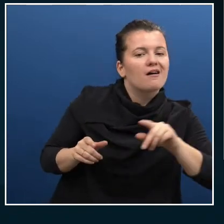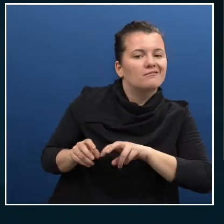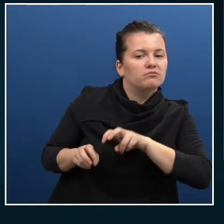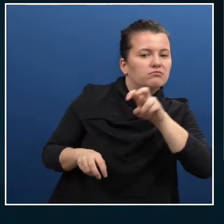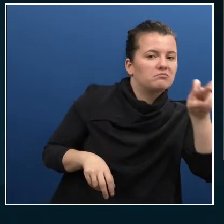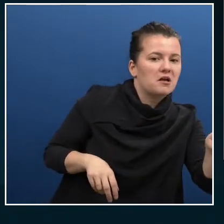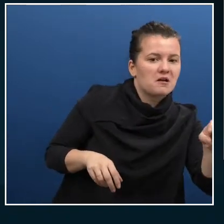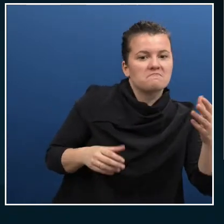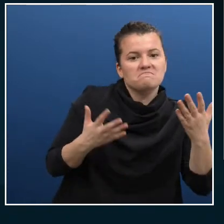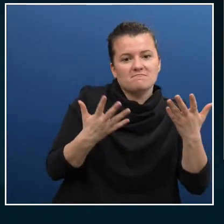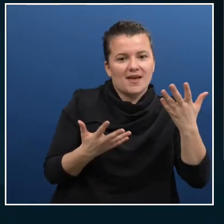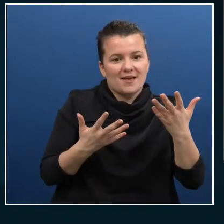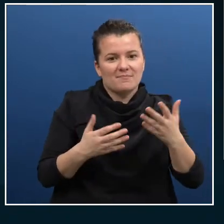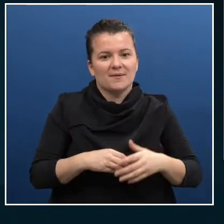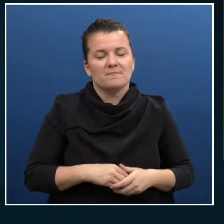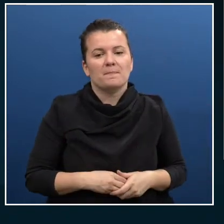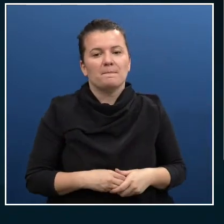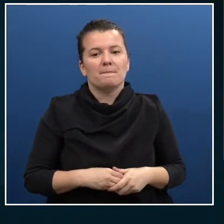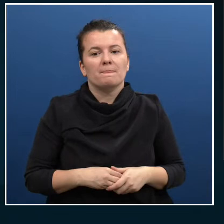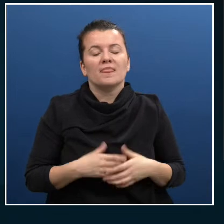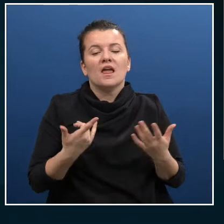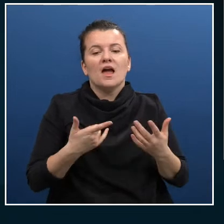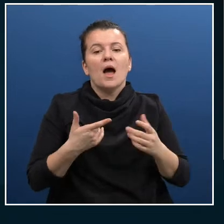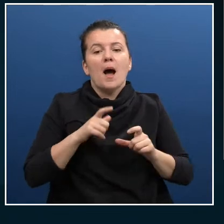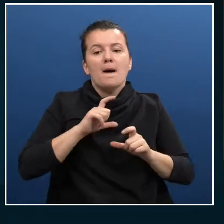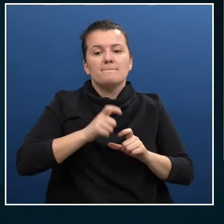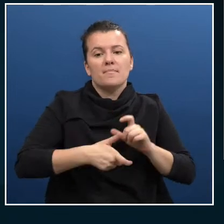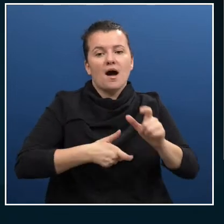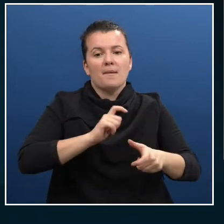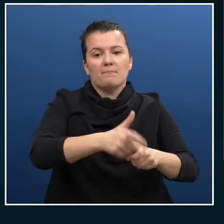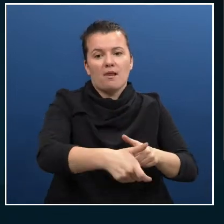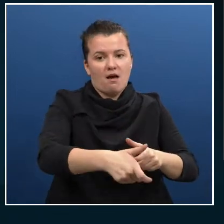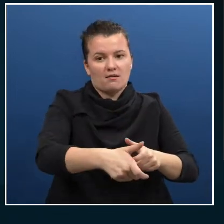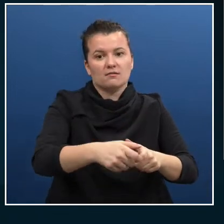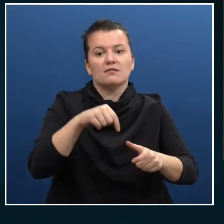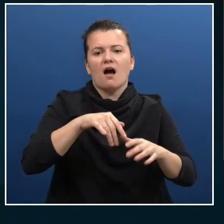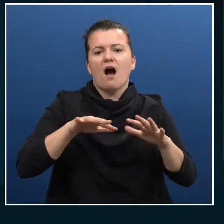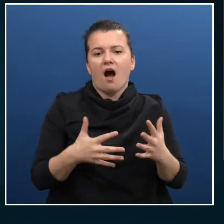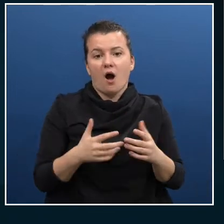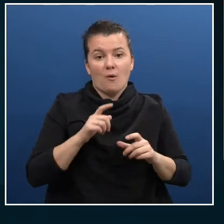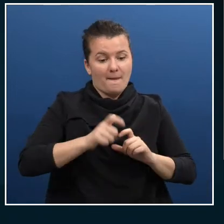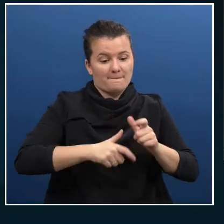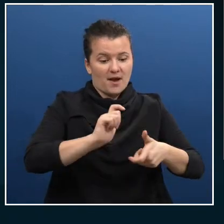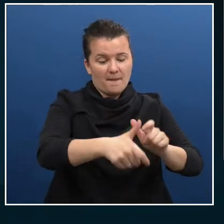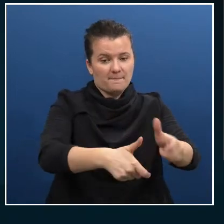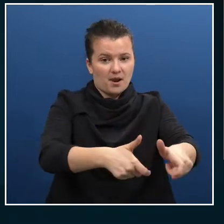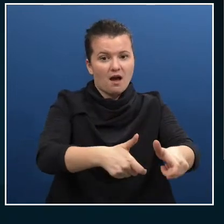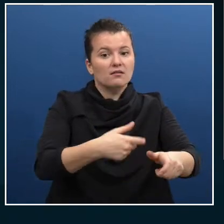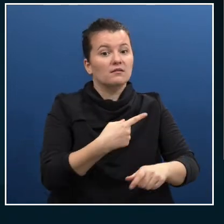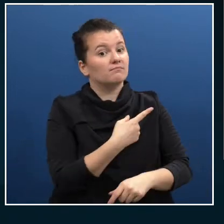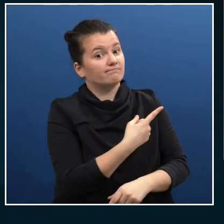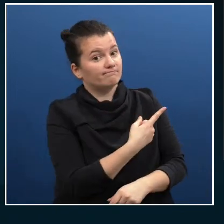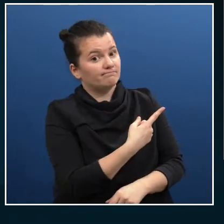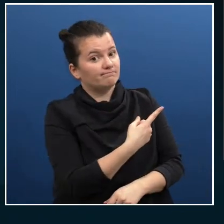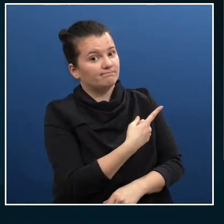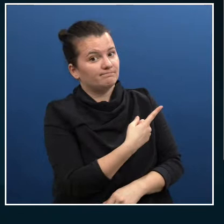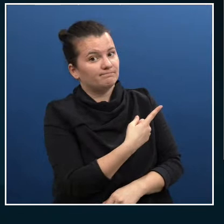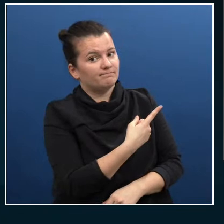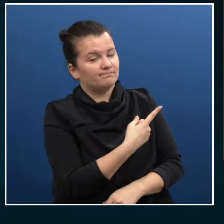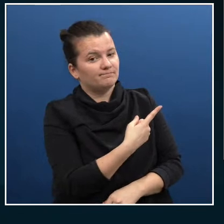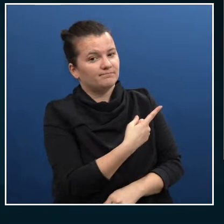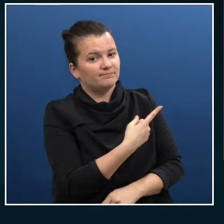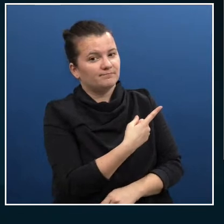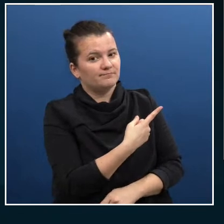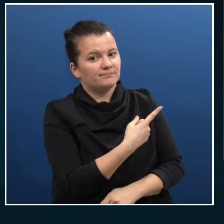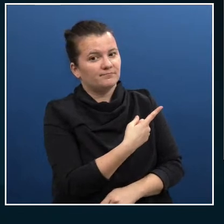You have a pipeline. So in the pipeline, I go to build on